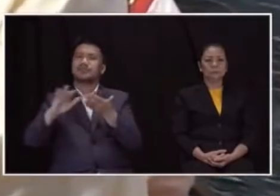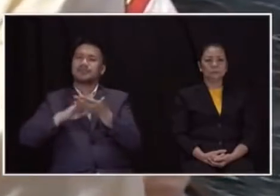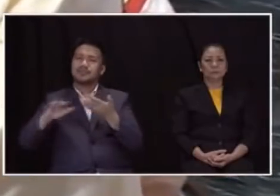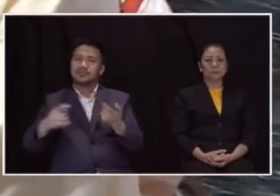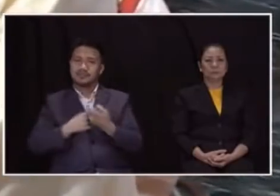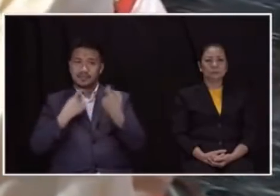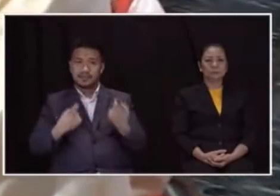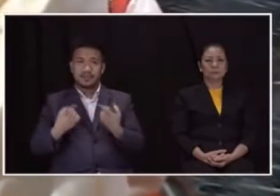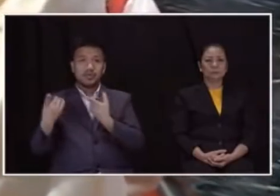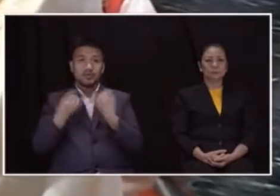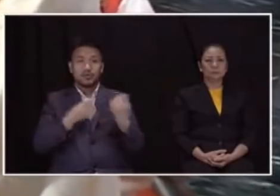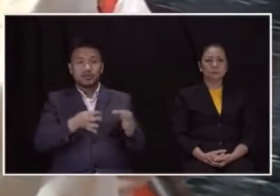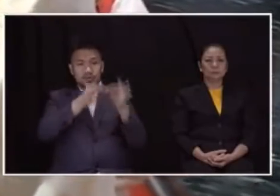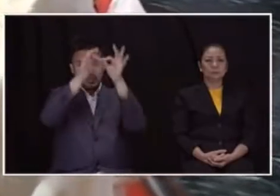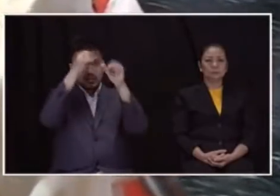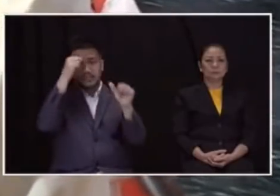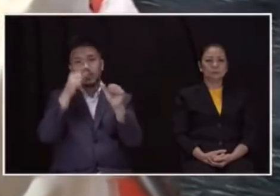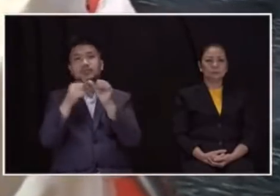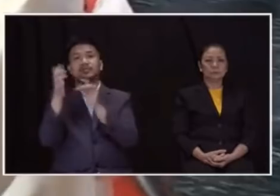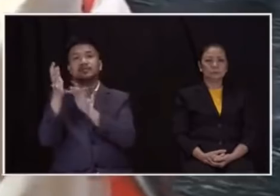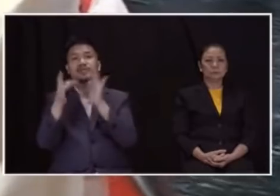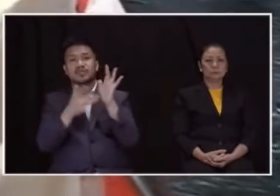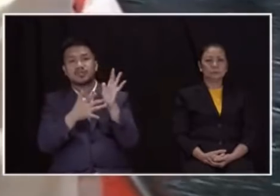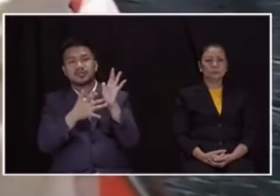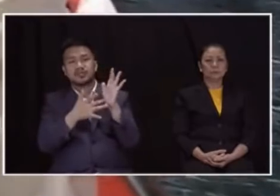Do this in memory of me."